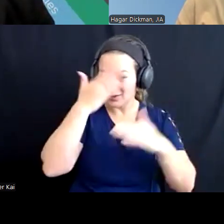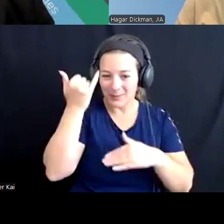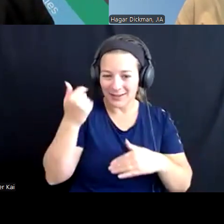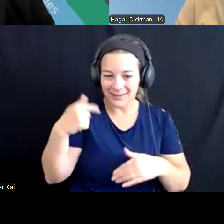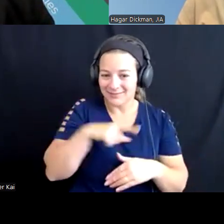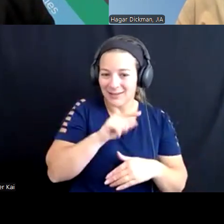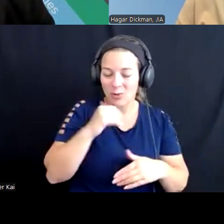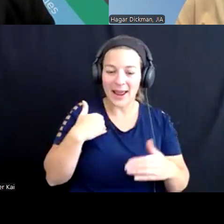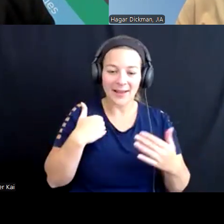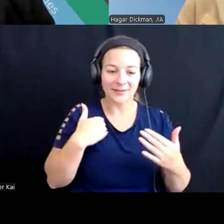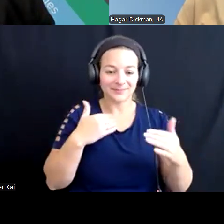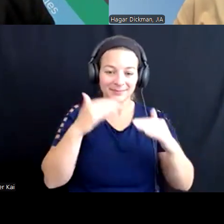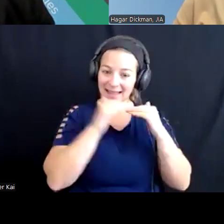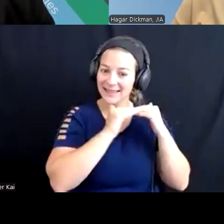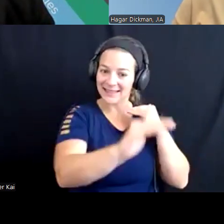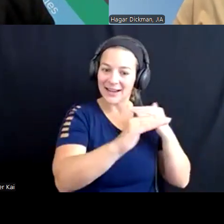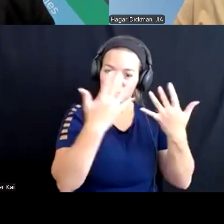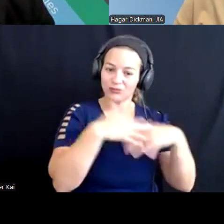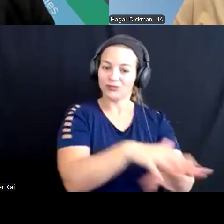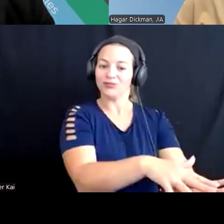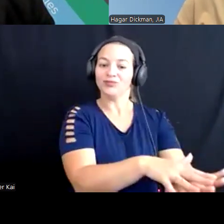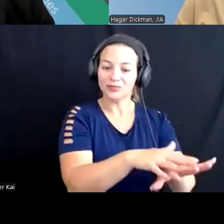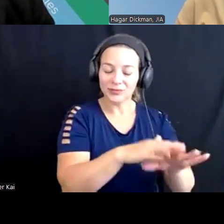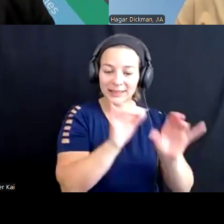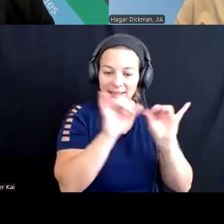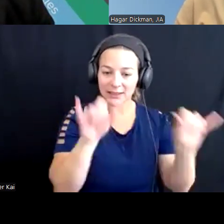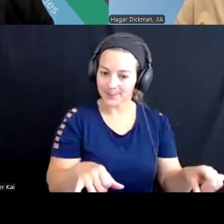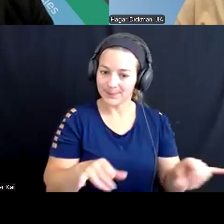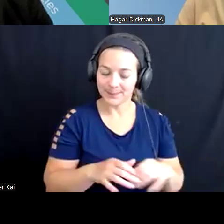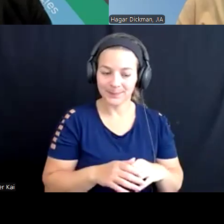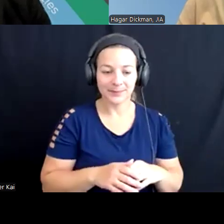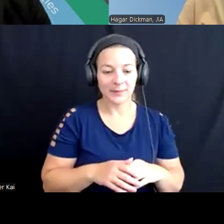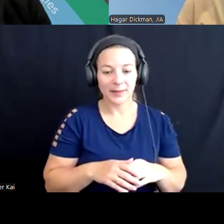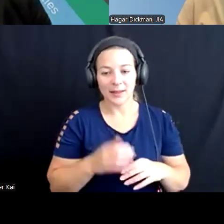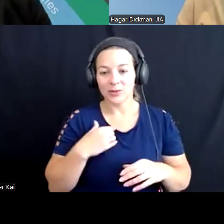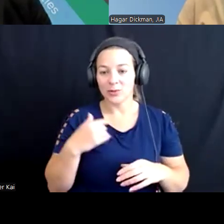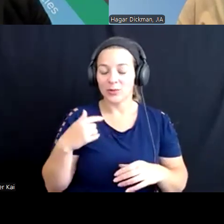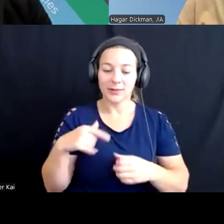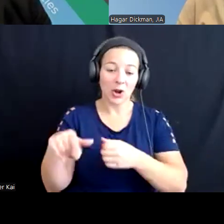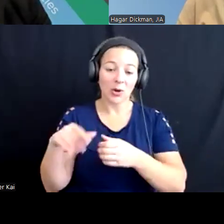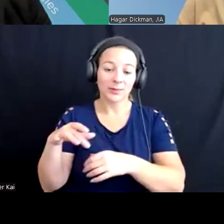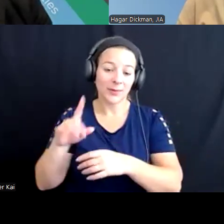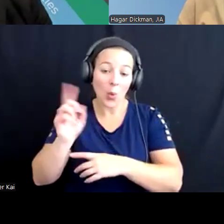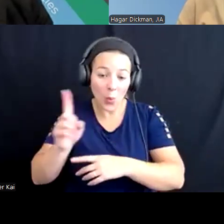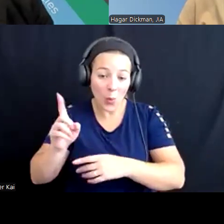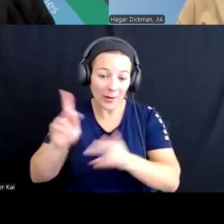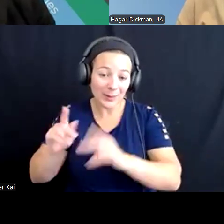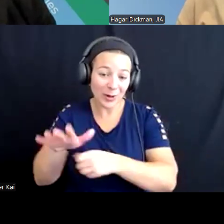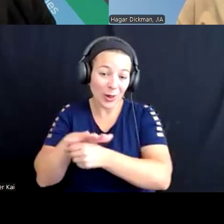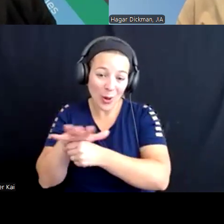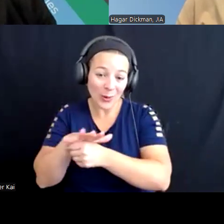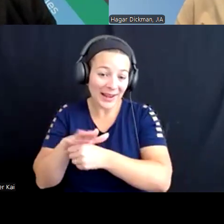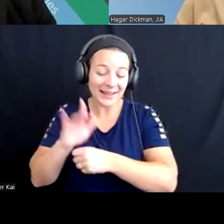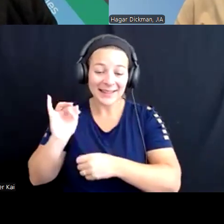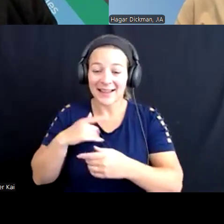and standardization and externalization of the system, geographic disparities in resources, and then